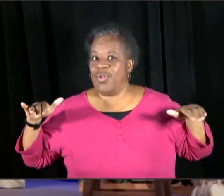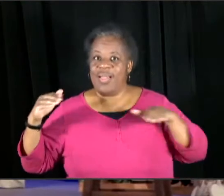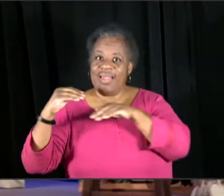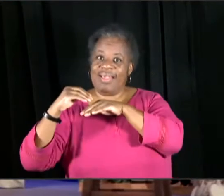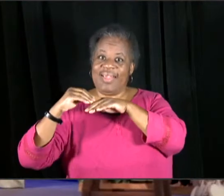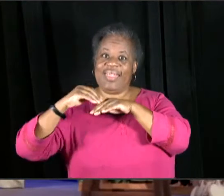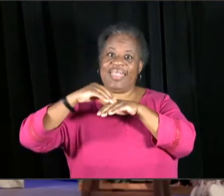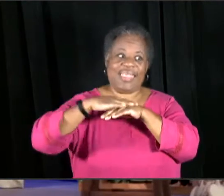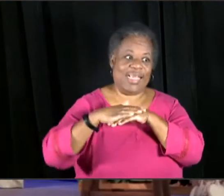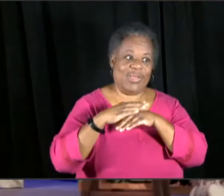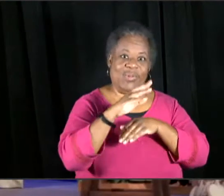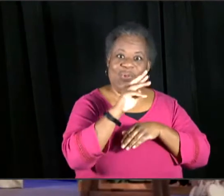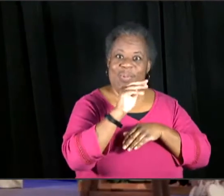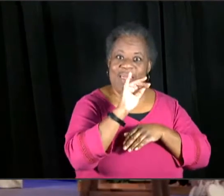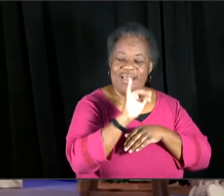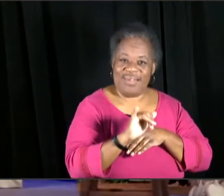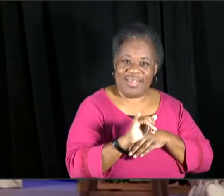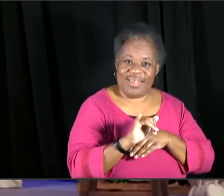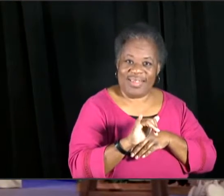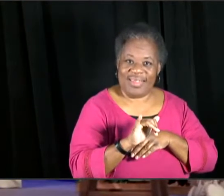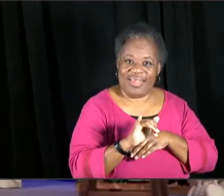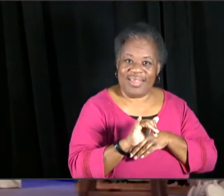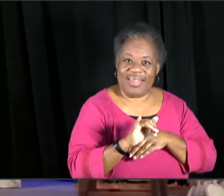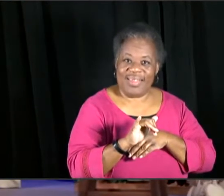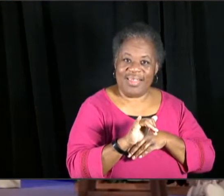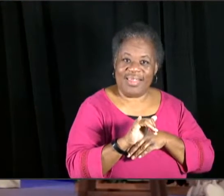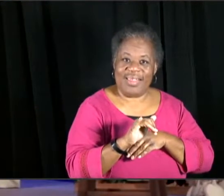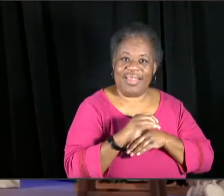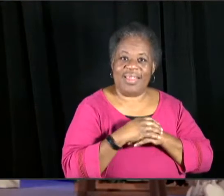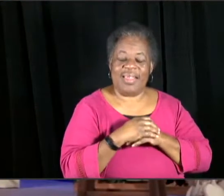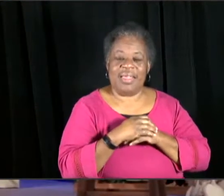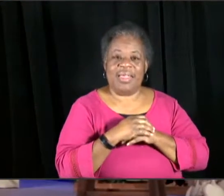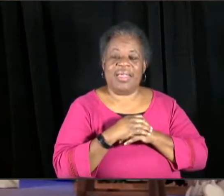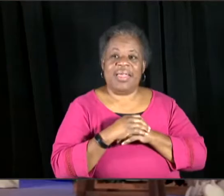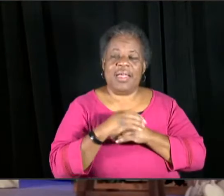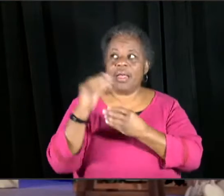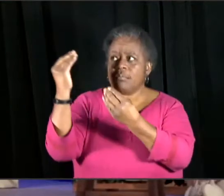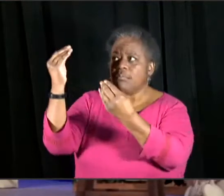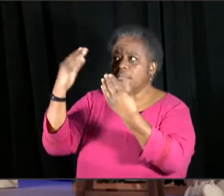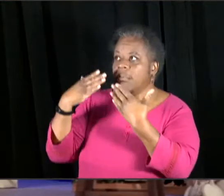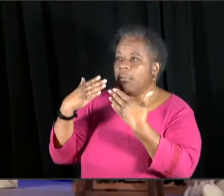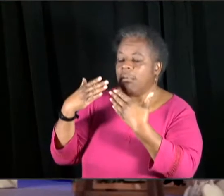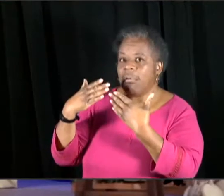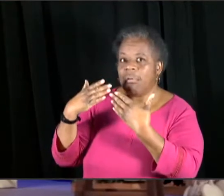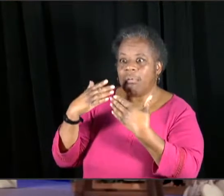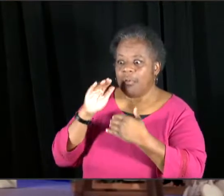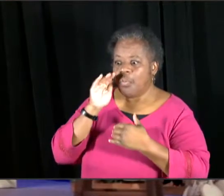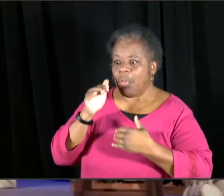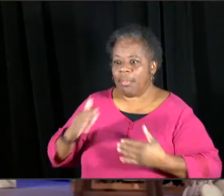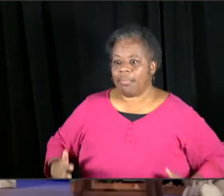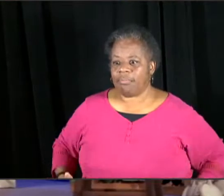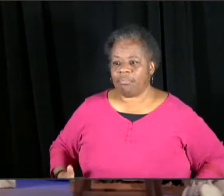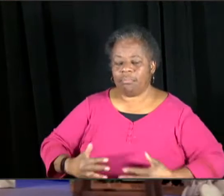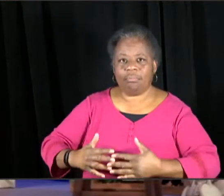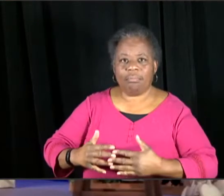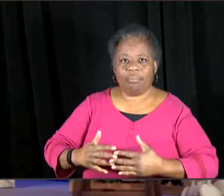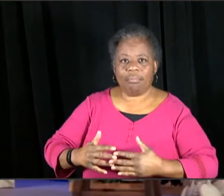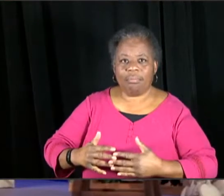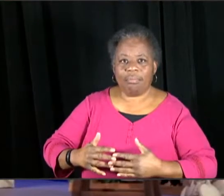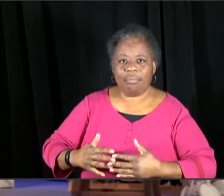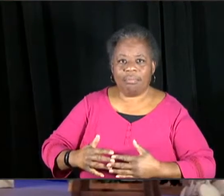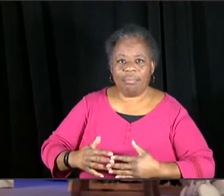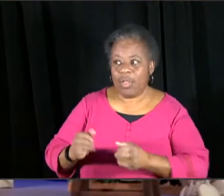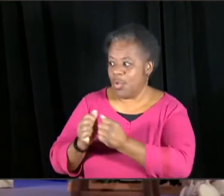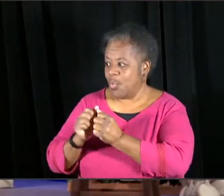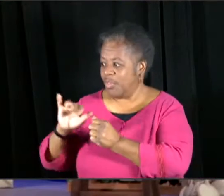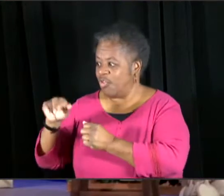this time to her. And Mary receives the impossible news that she too is going to have a child. Not with